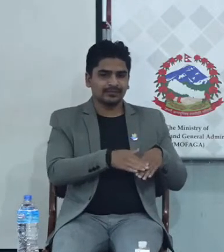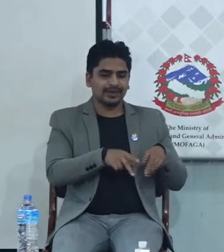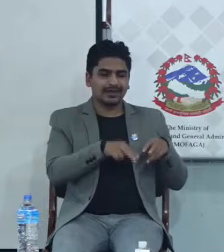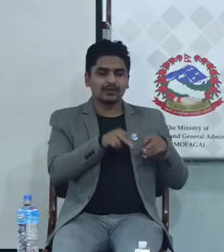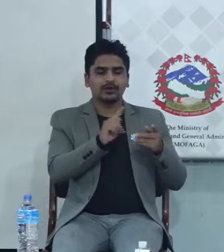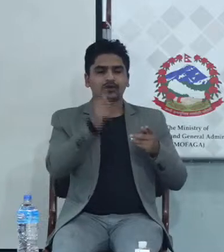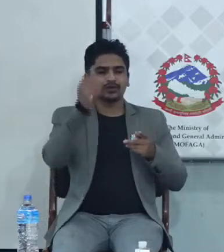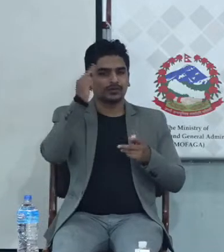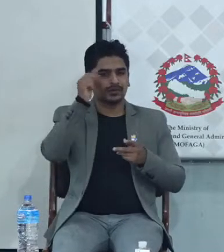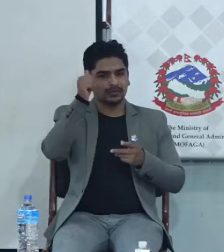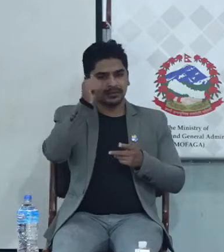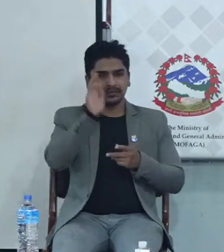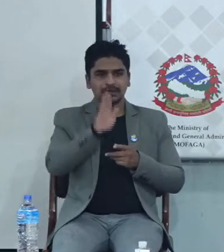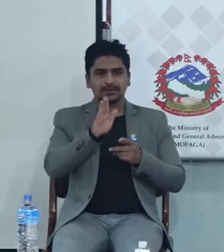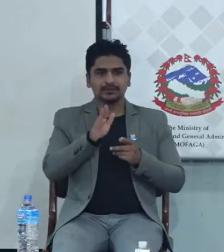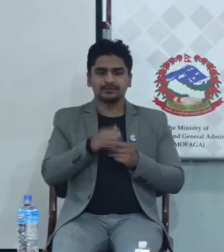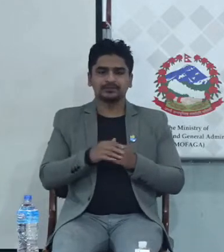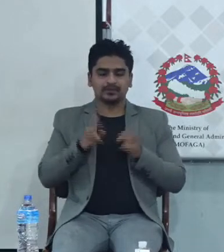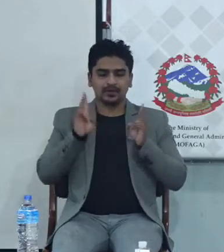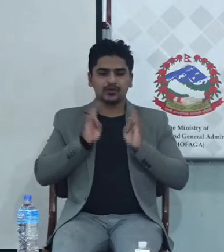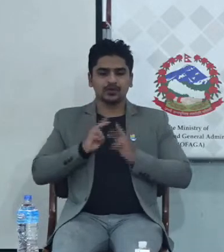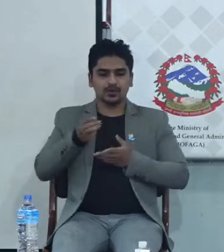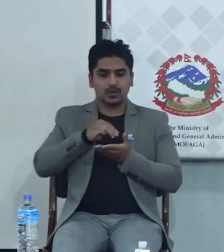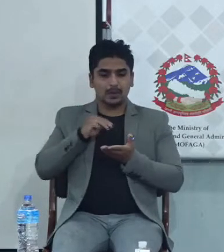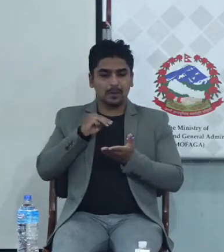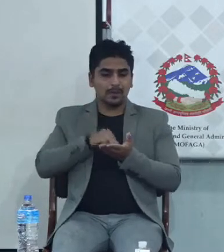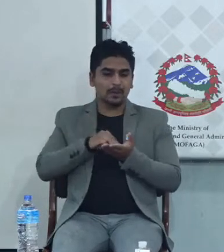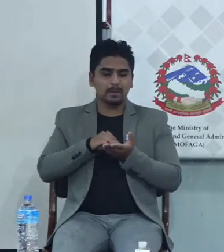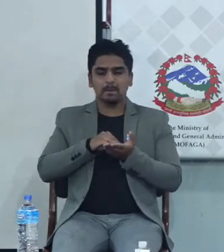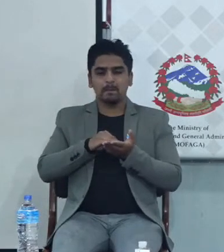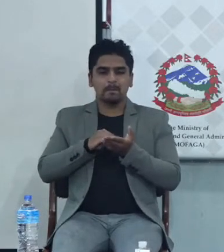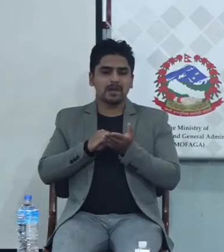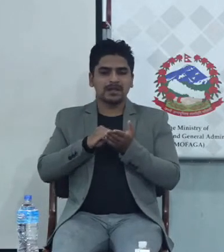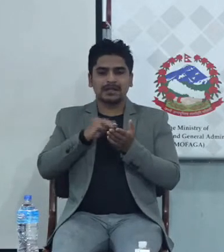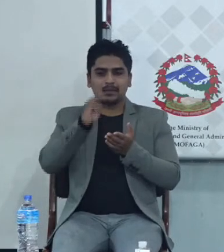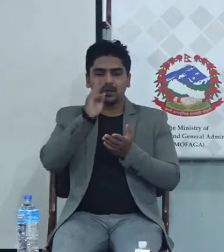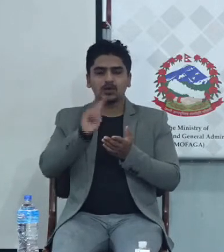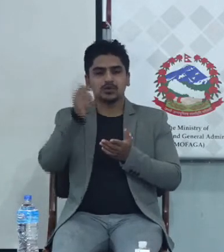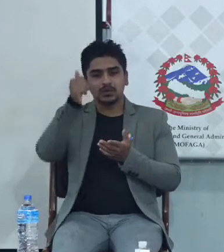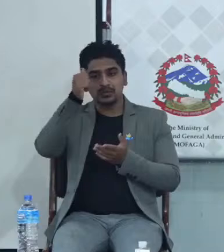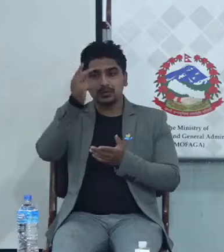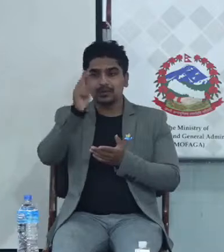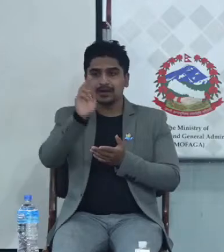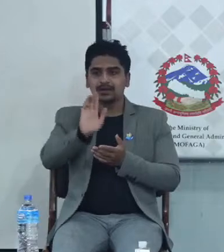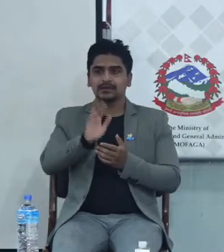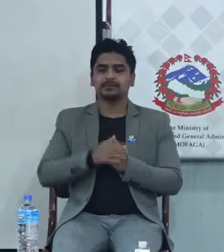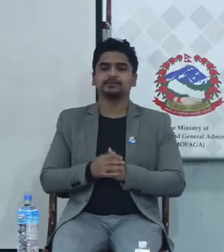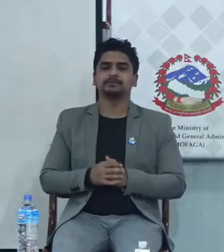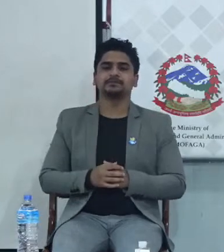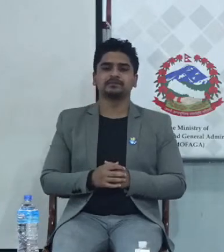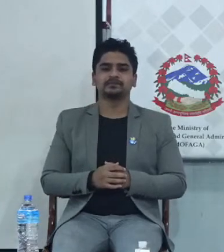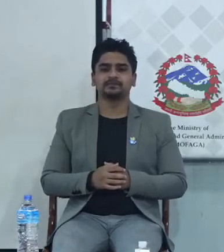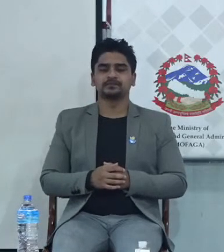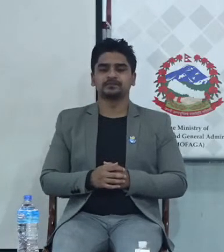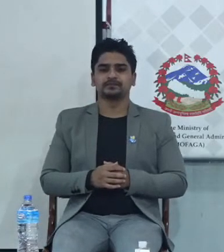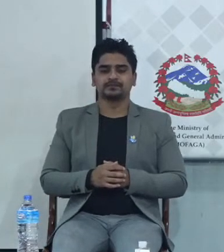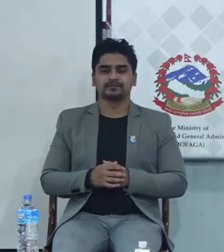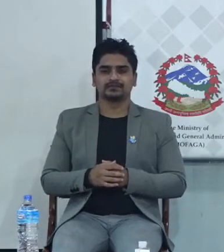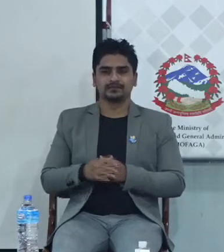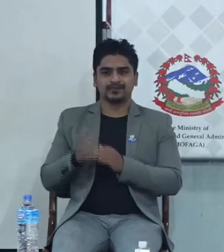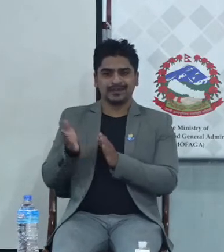what is going on your right hand, left hand. Please experience that